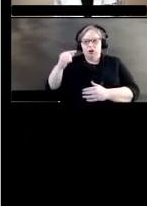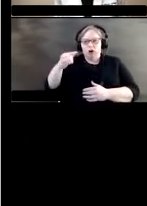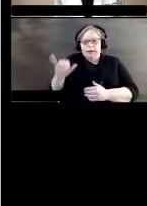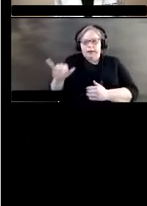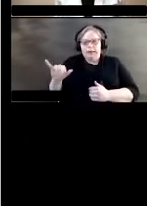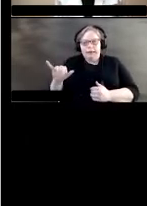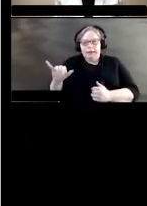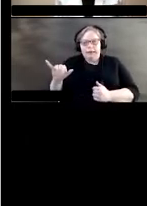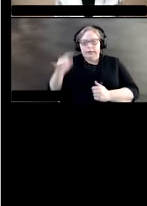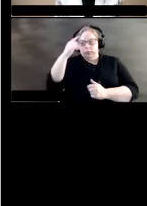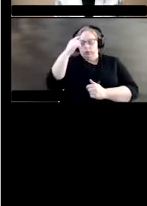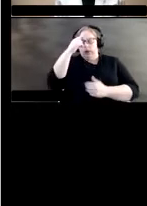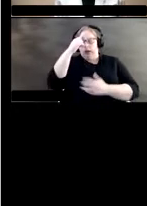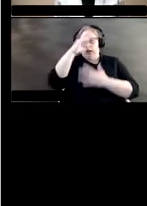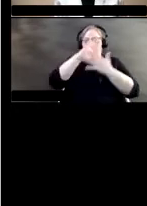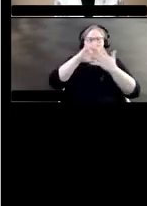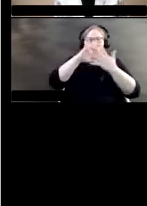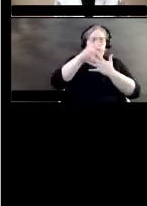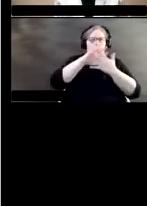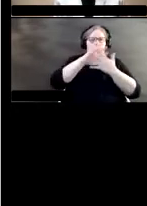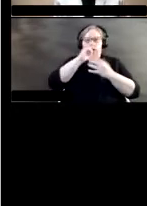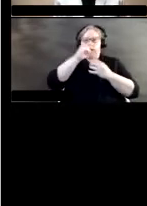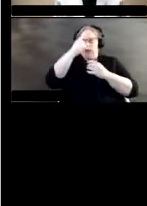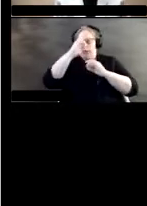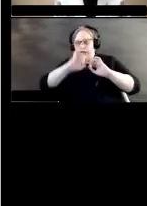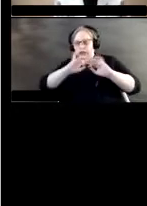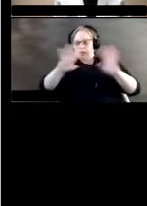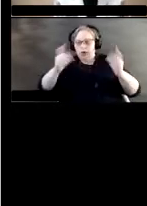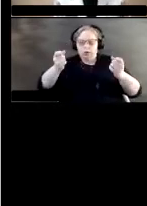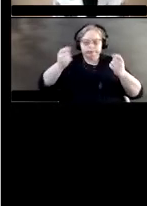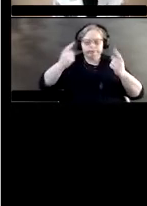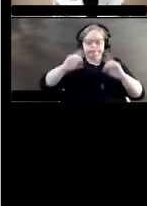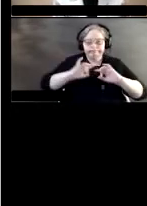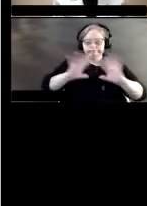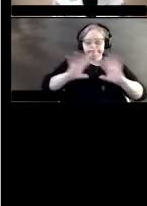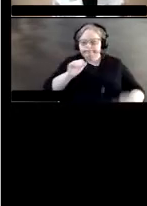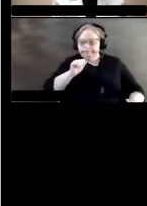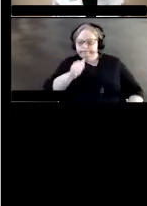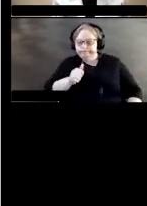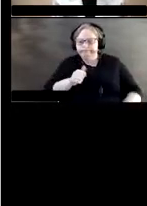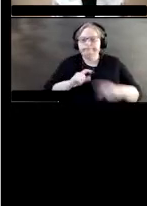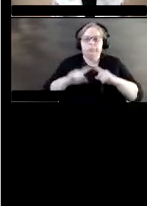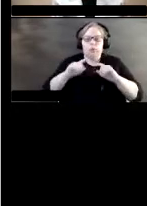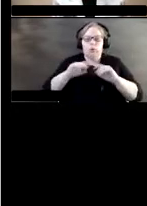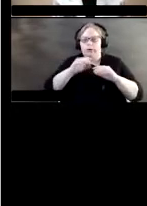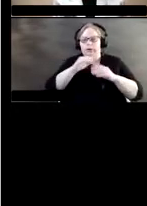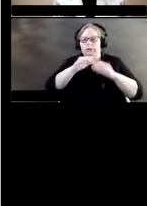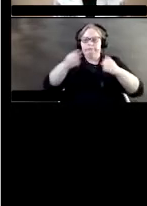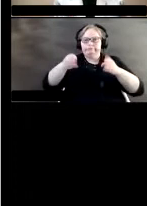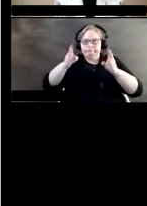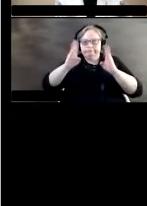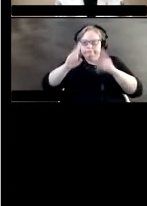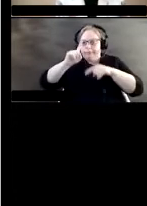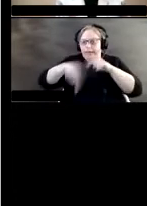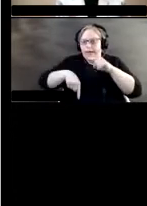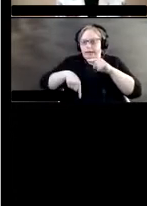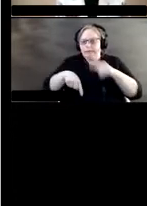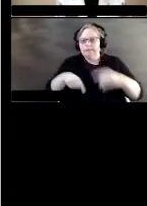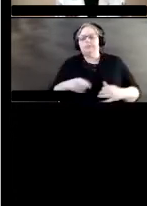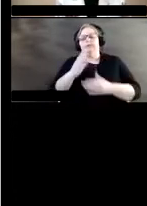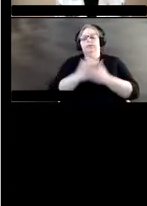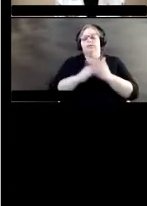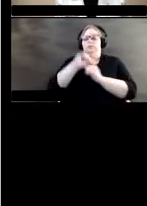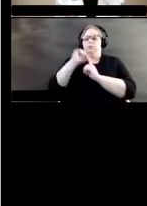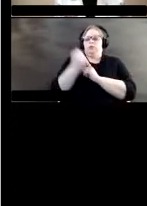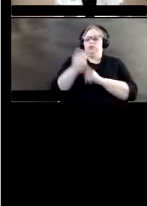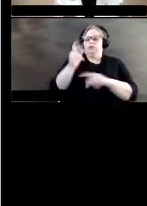dizziness. It just might be fogginess, you know, or lack of concentration. And in some cases, especially if people are